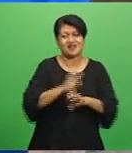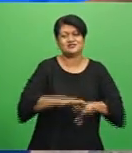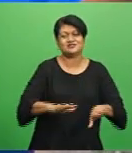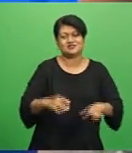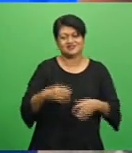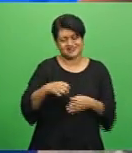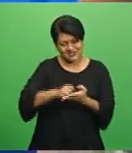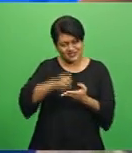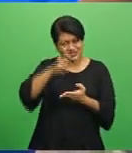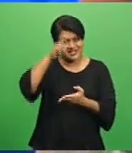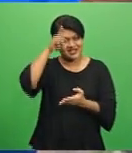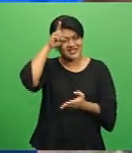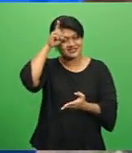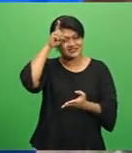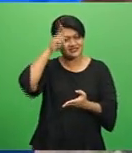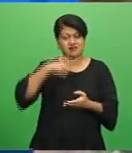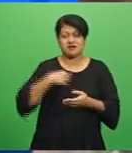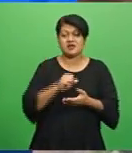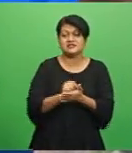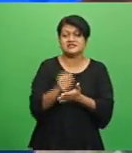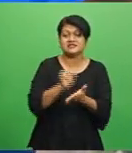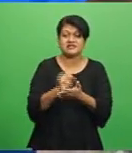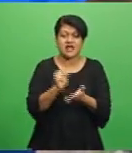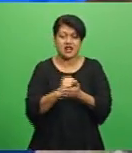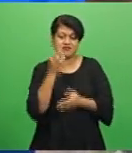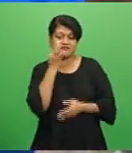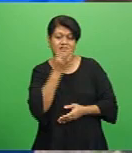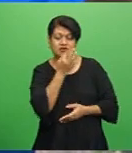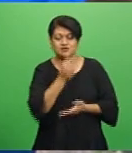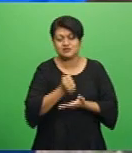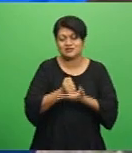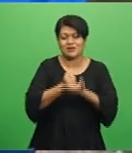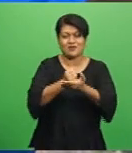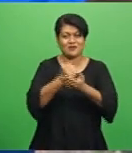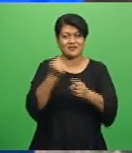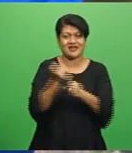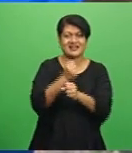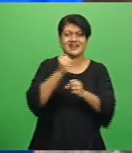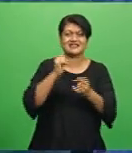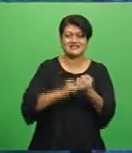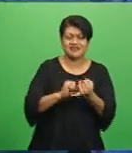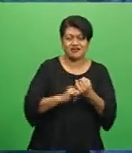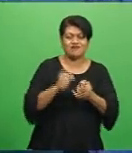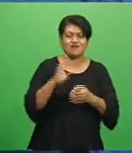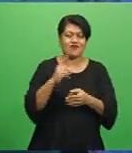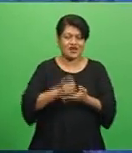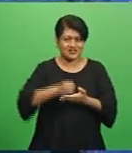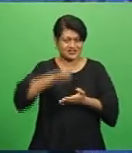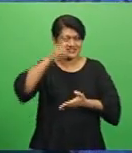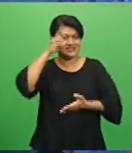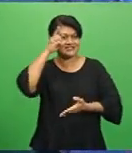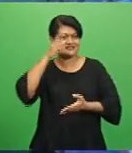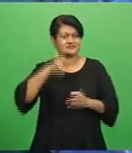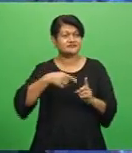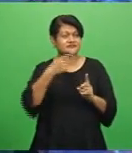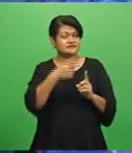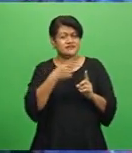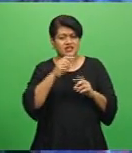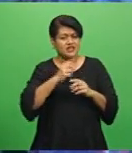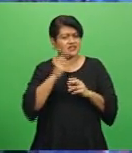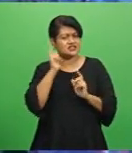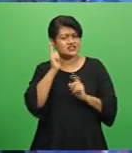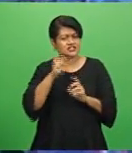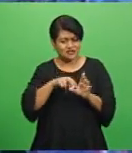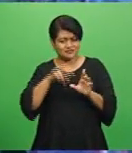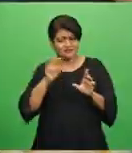come here to sell flour to support my grandson for his education. Retired school teacher Fane Kadimaiwa is also among